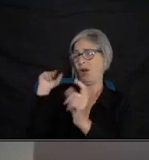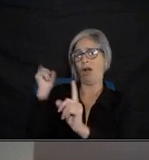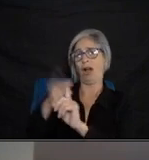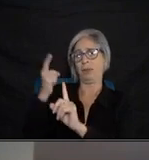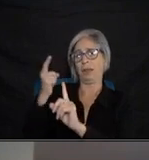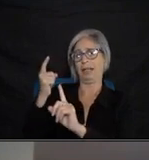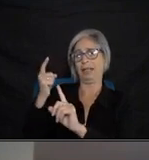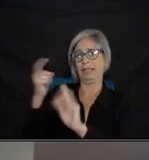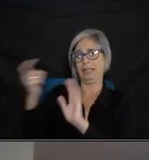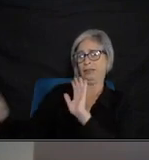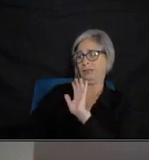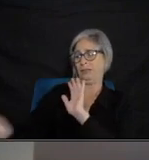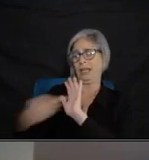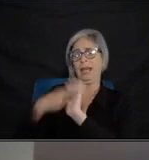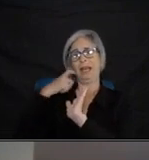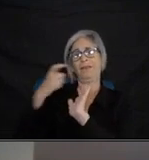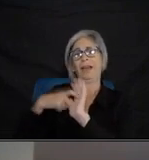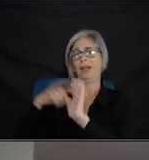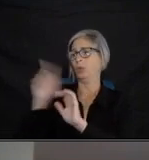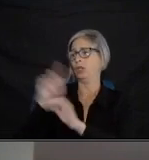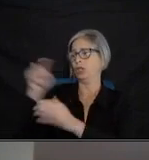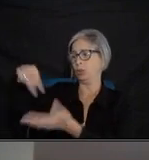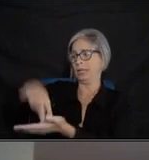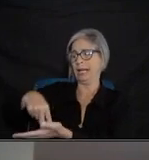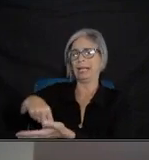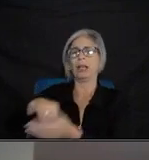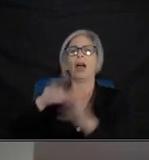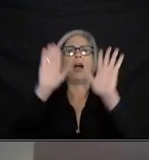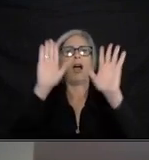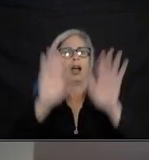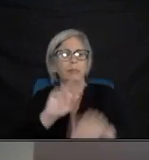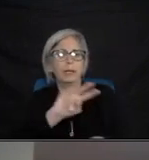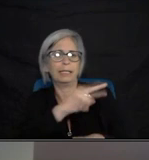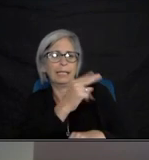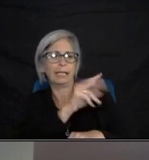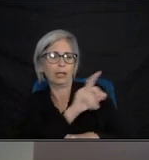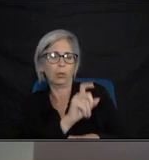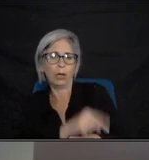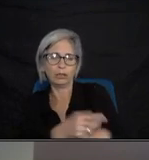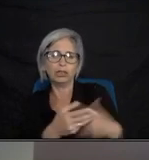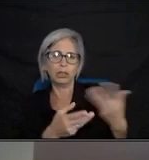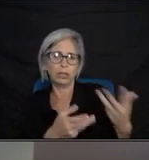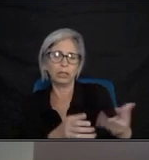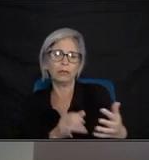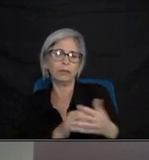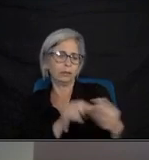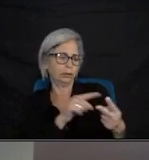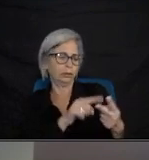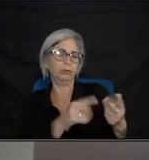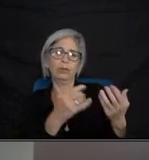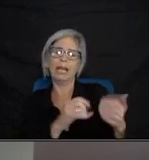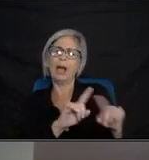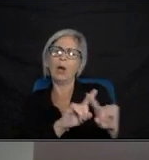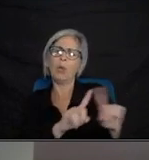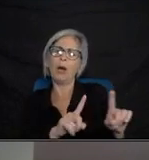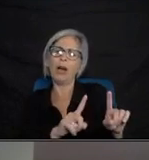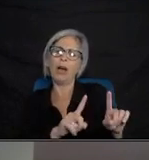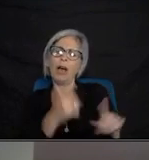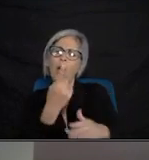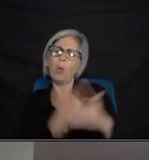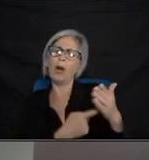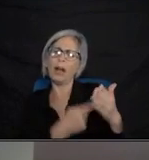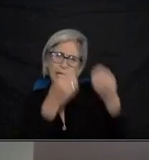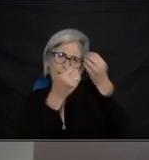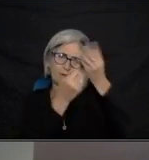standing. Fantastic. And my second question, and I guess I'll just leave it at these two for now, but what information do